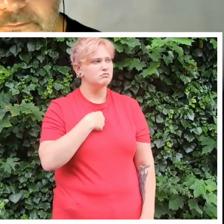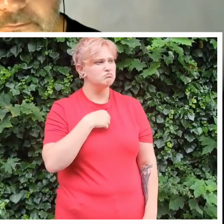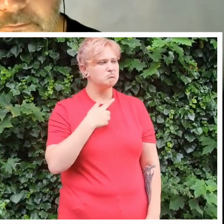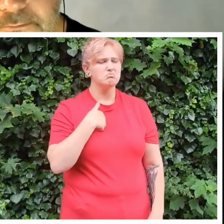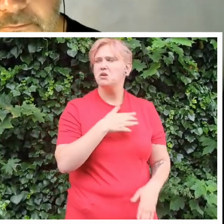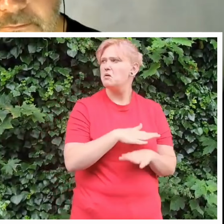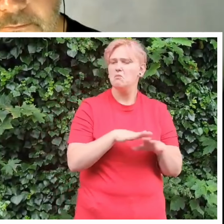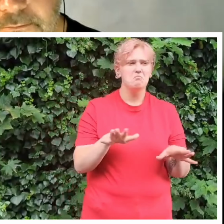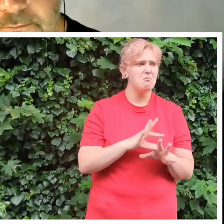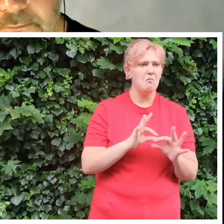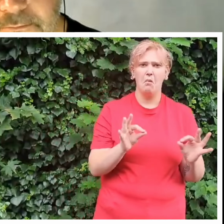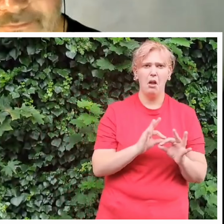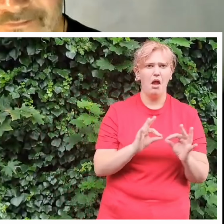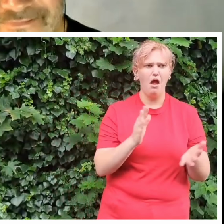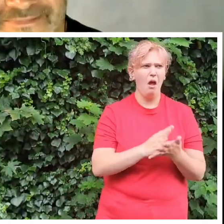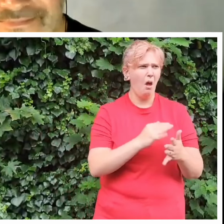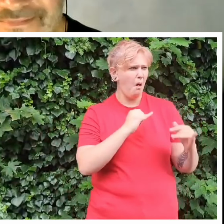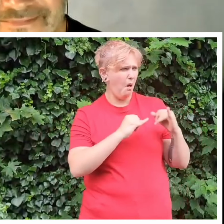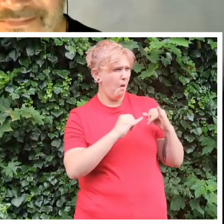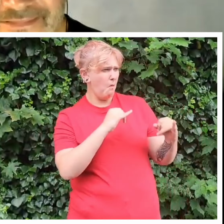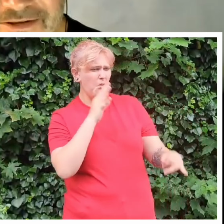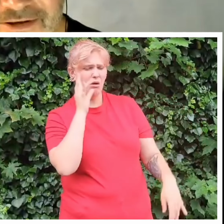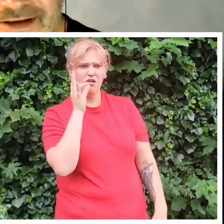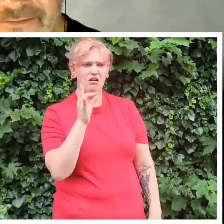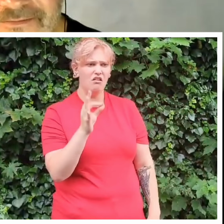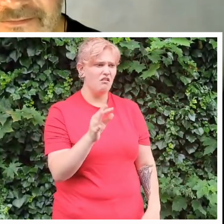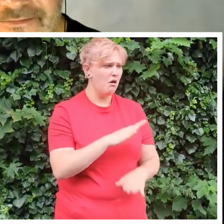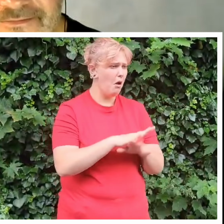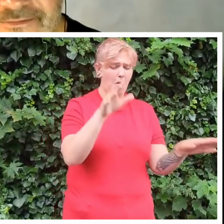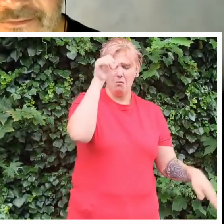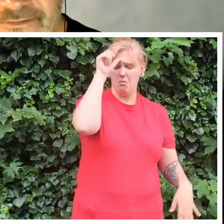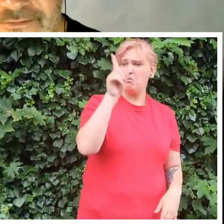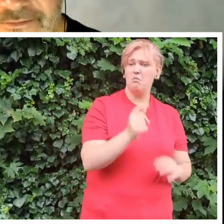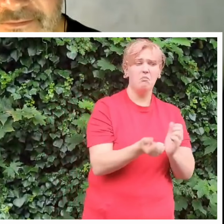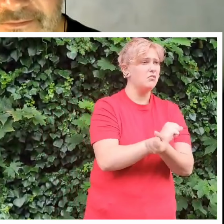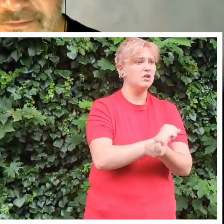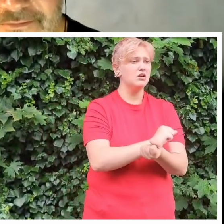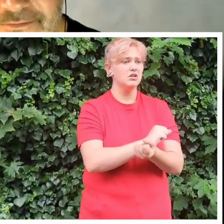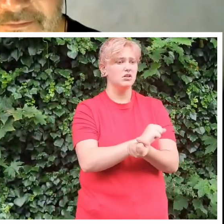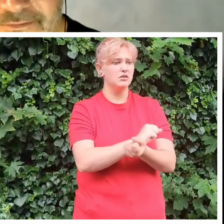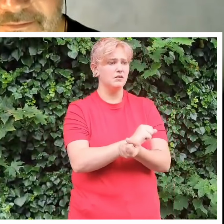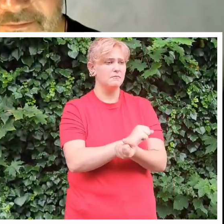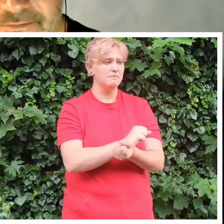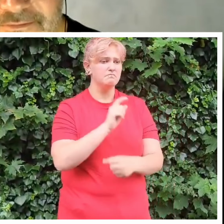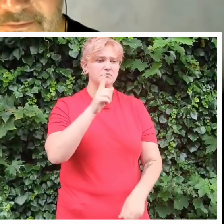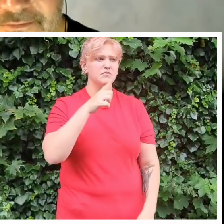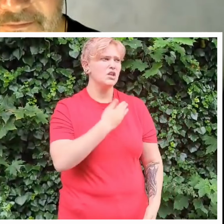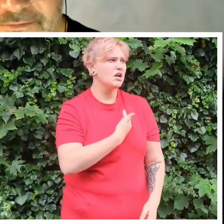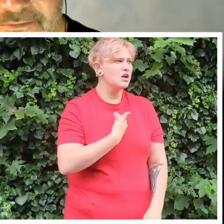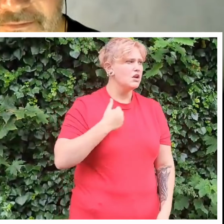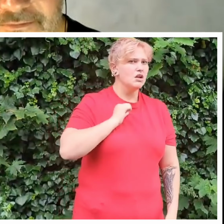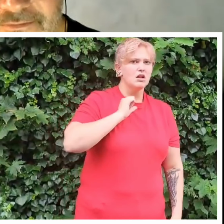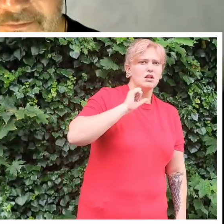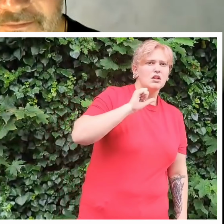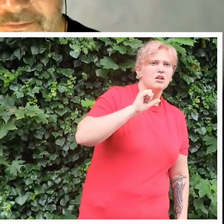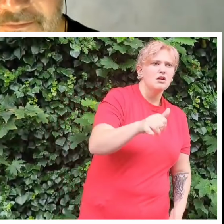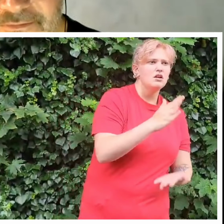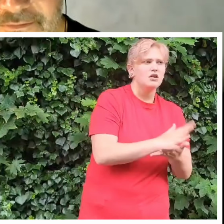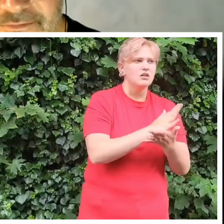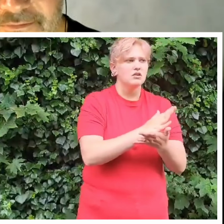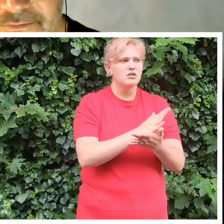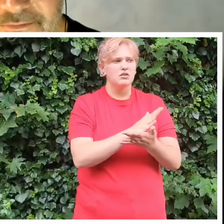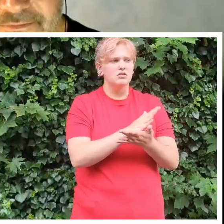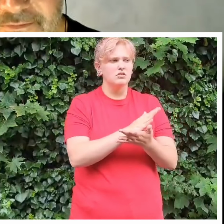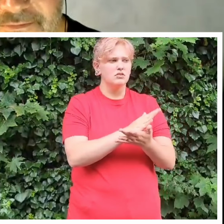I can't know. That's a really difficult one to answer. I It's don't okay. know what's changed. But it's just given me a